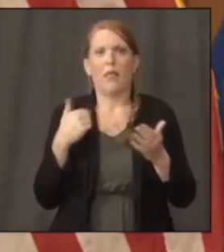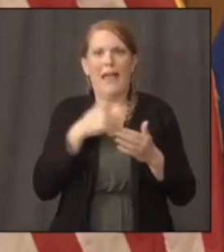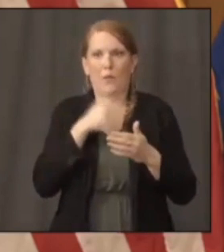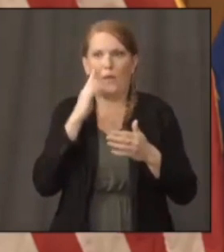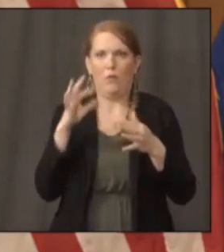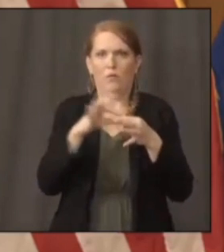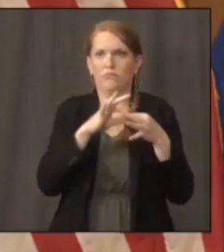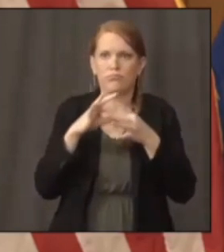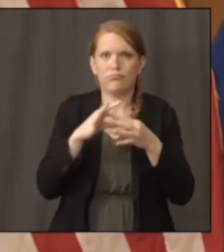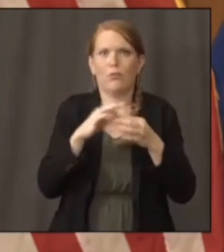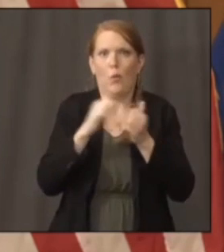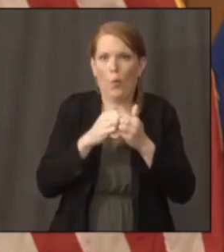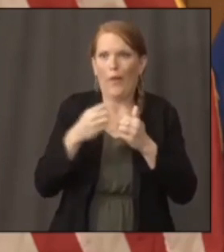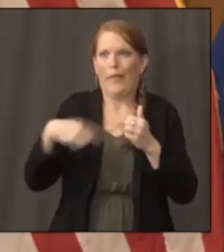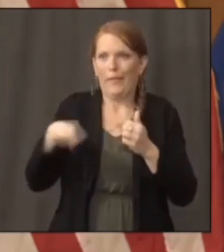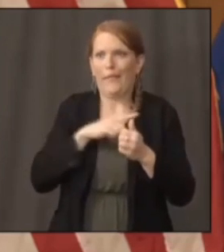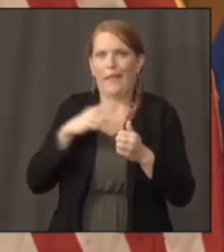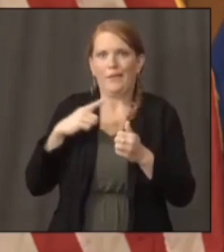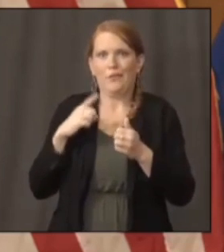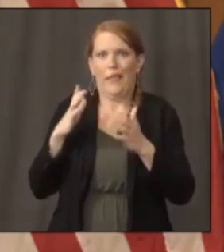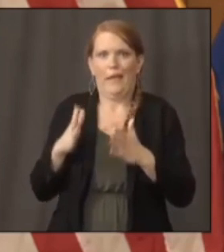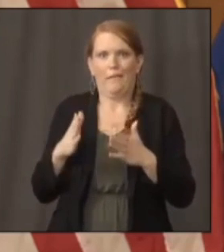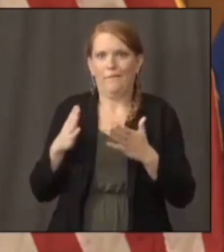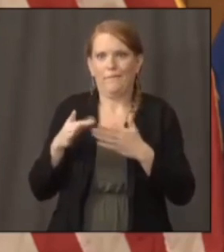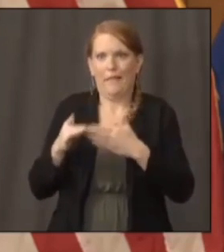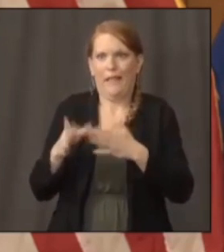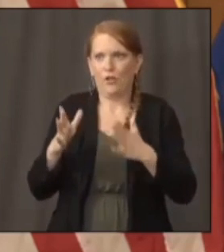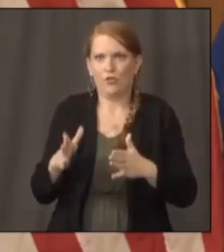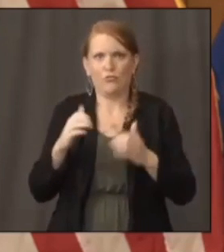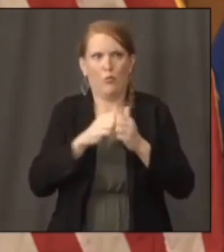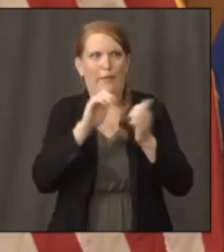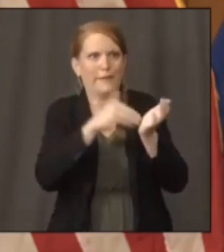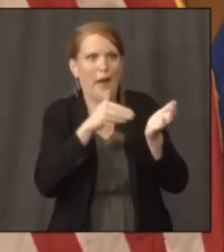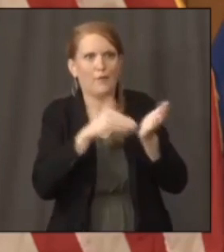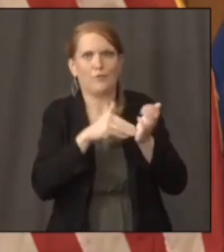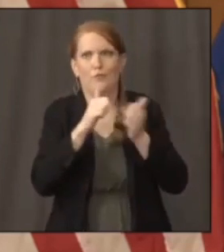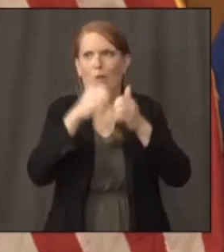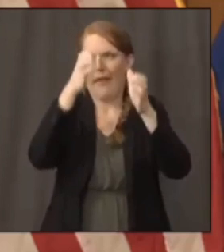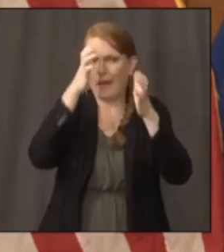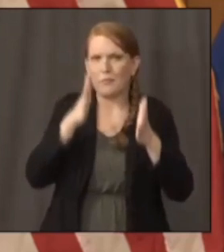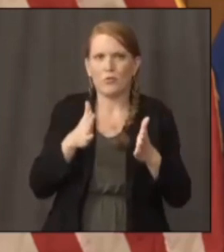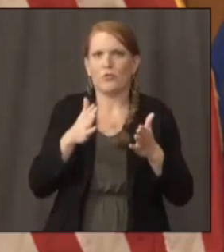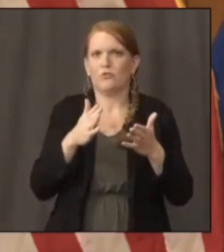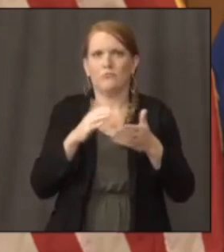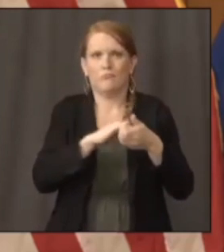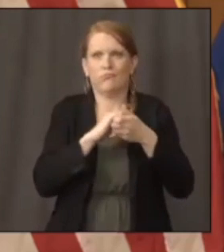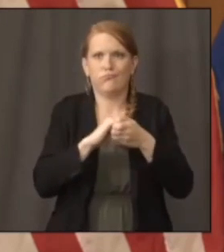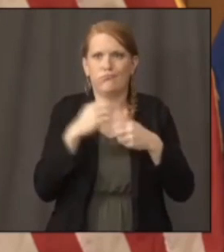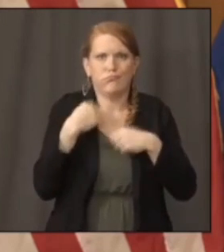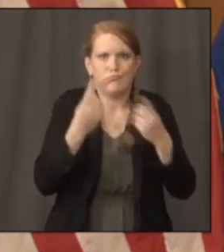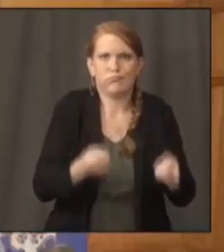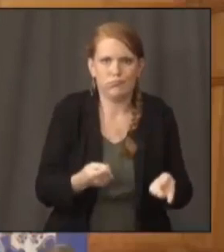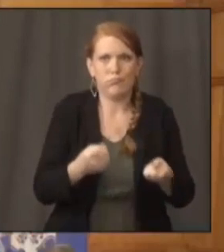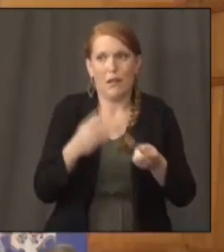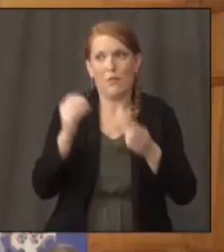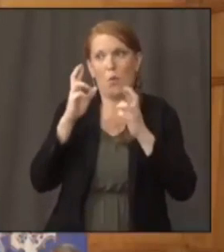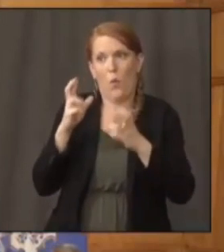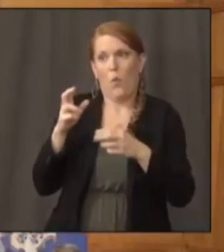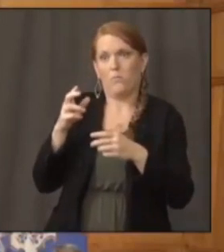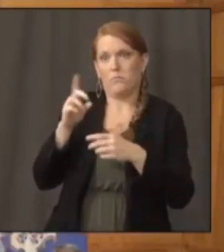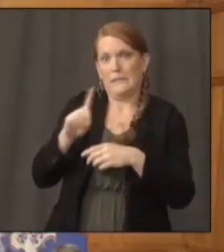by the legislative leaders on the Democratic side, continuously with their support and on their behalf. All right, thank you